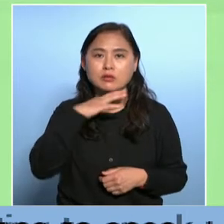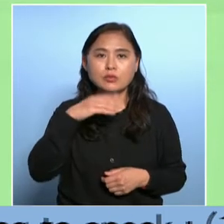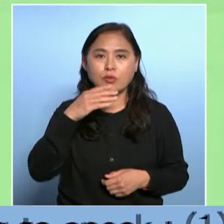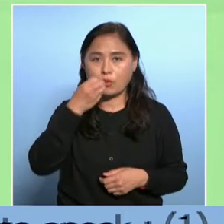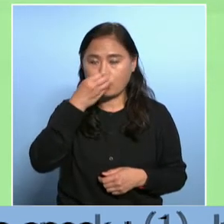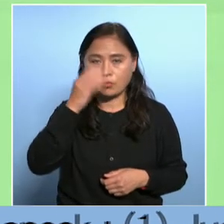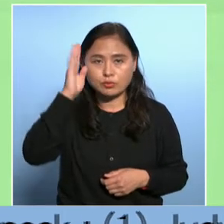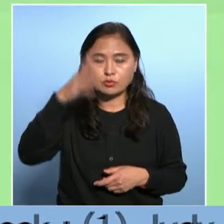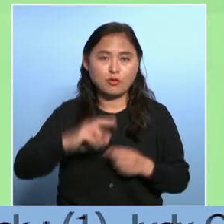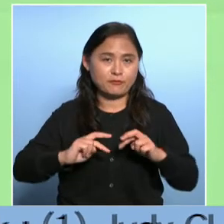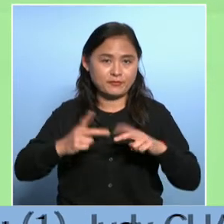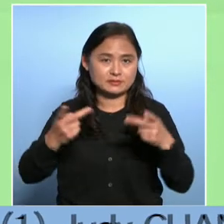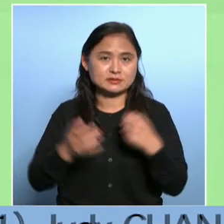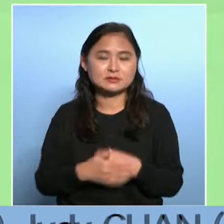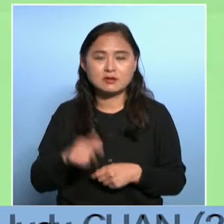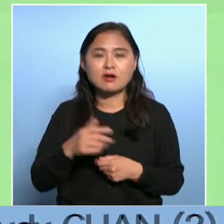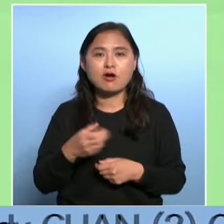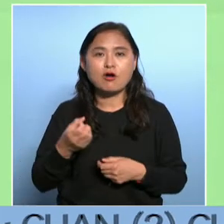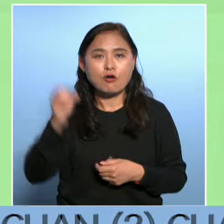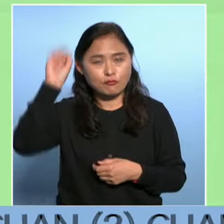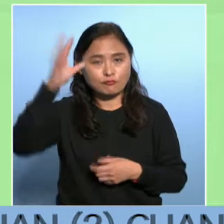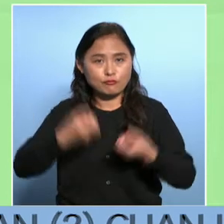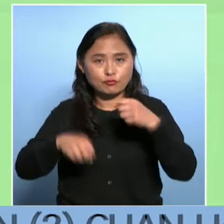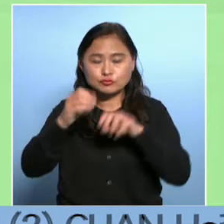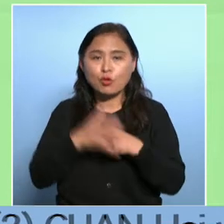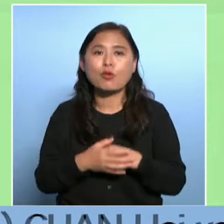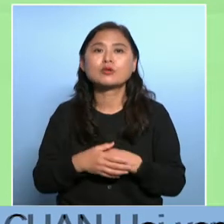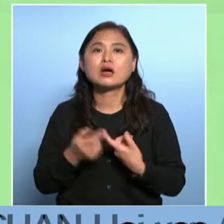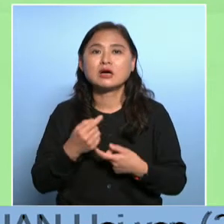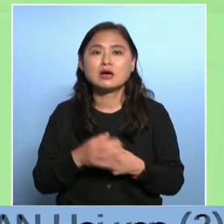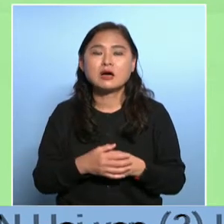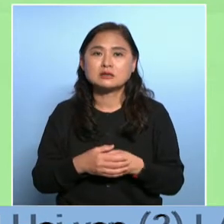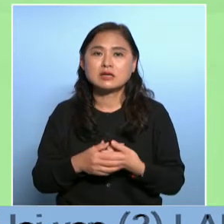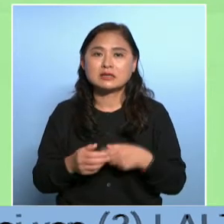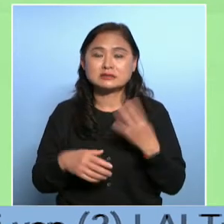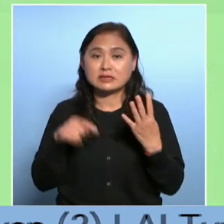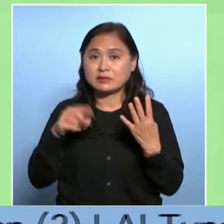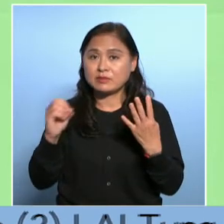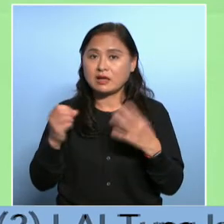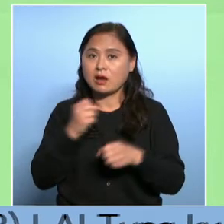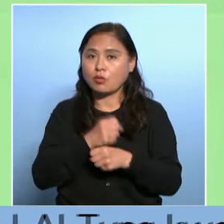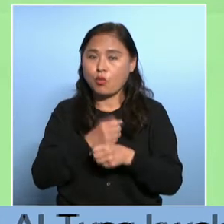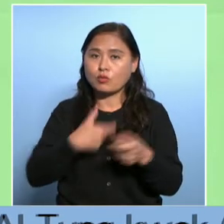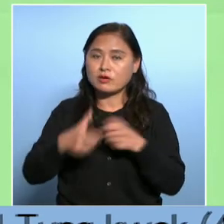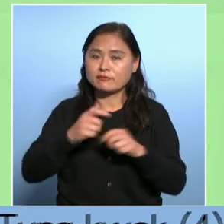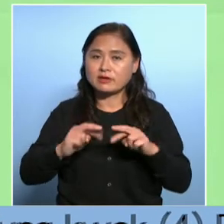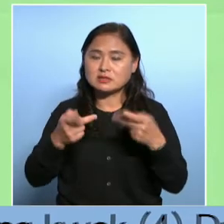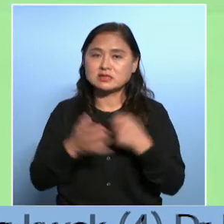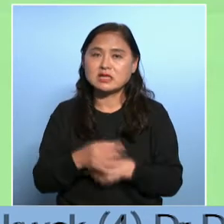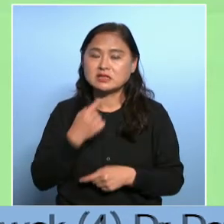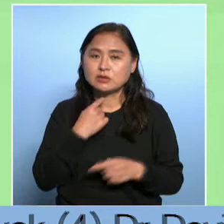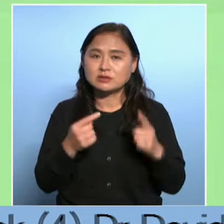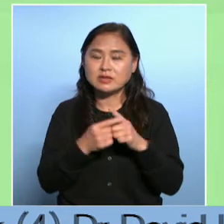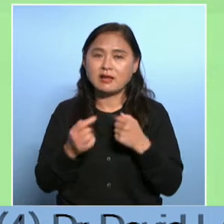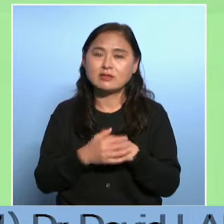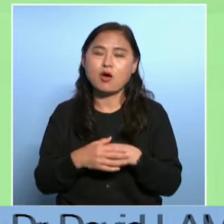would expect that we will need to develop very substantially so that our IT sector can be boosted, and we will